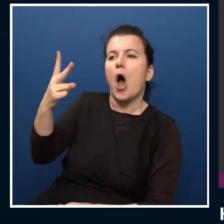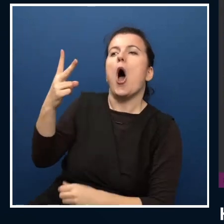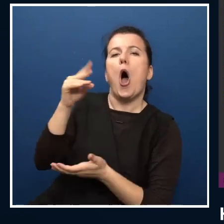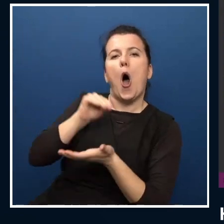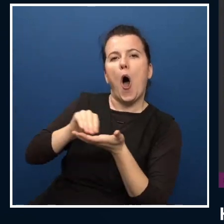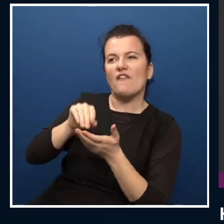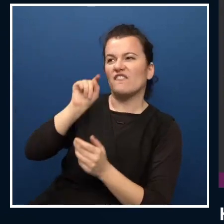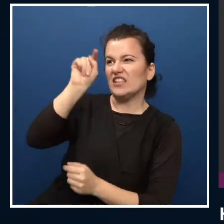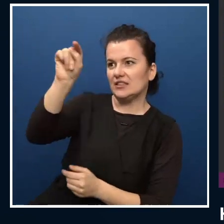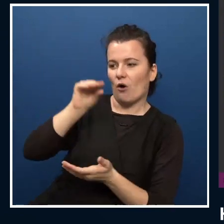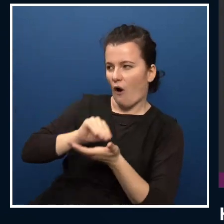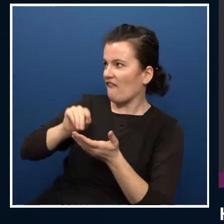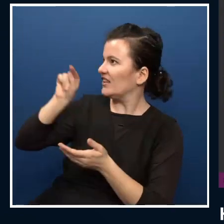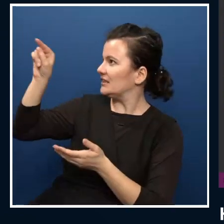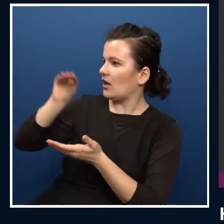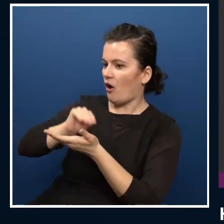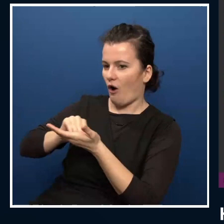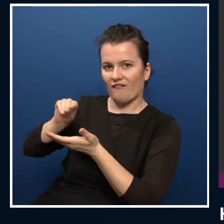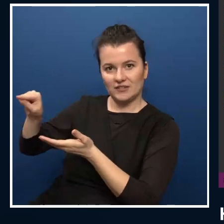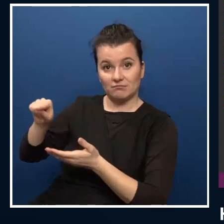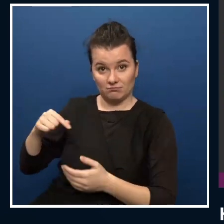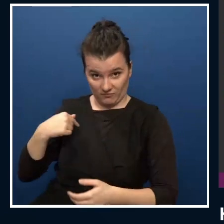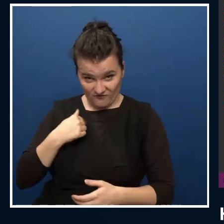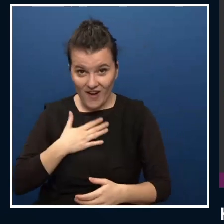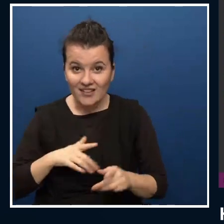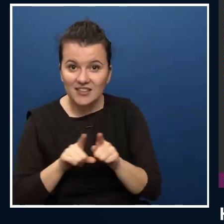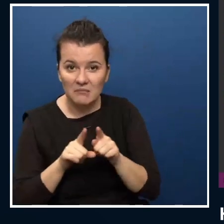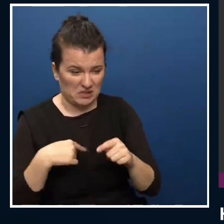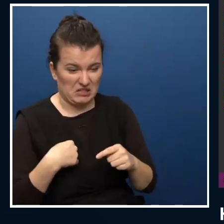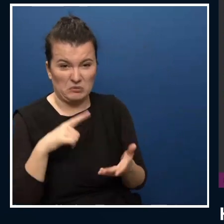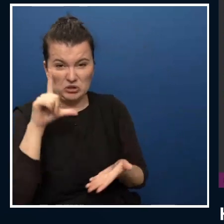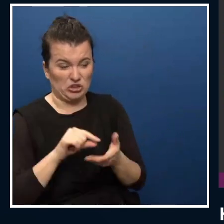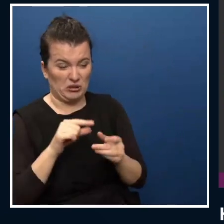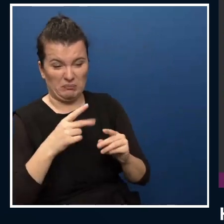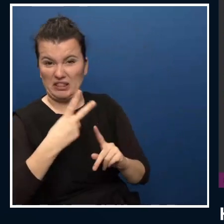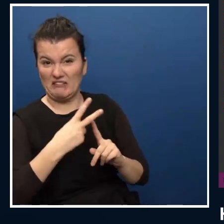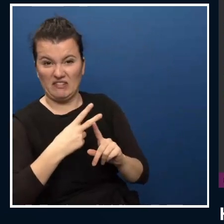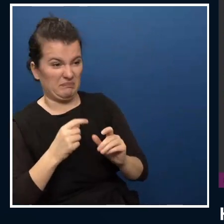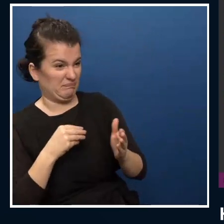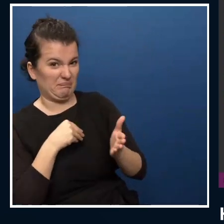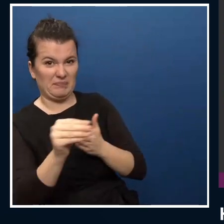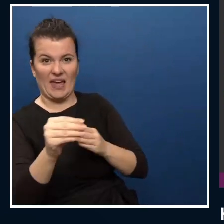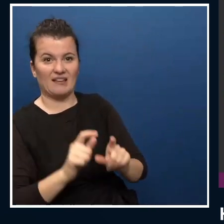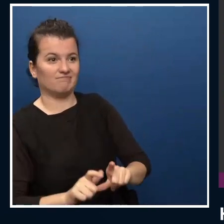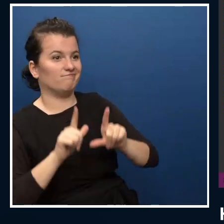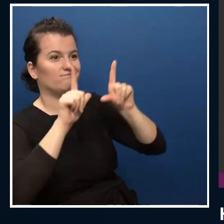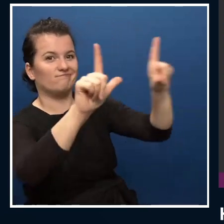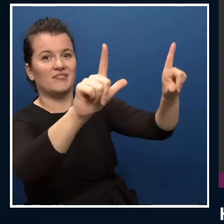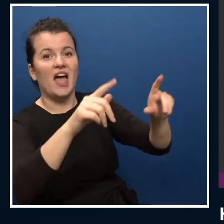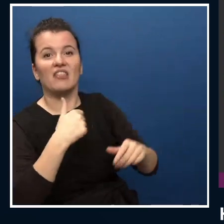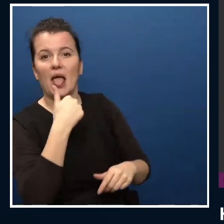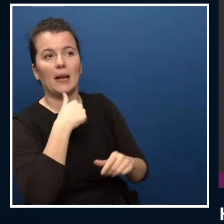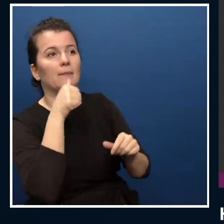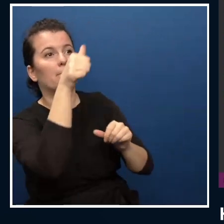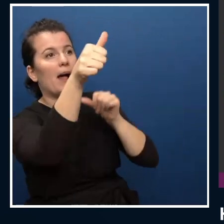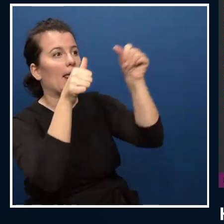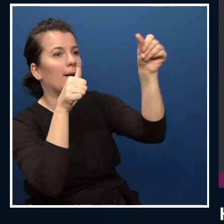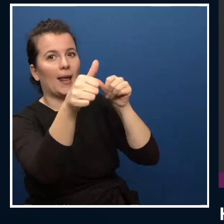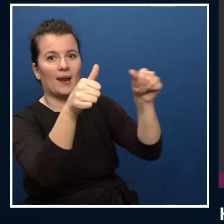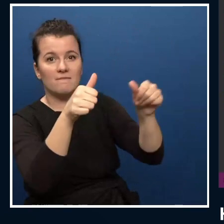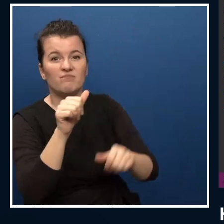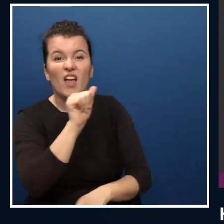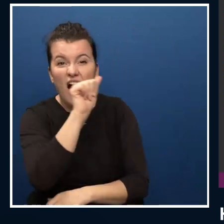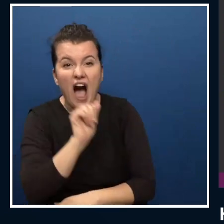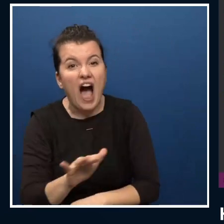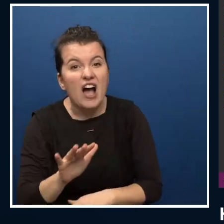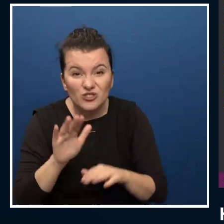mount it on your wall, right? And then just like have the TV up there and put this dashboard there. Azure App Service does this for you. It shows